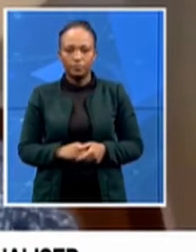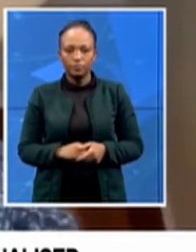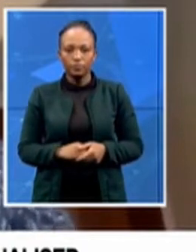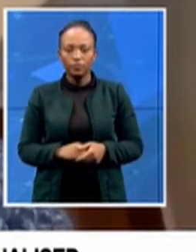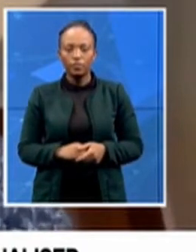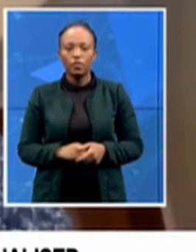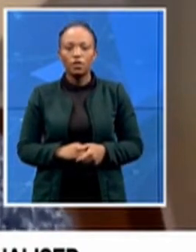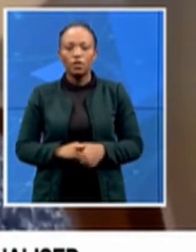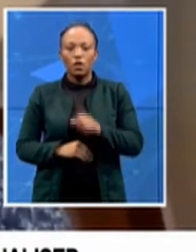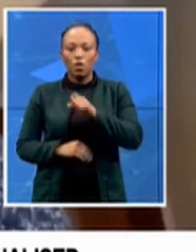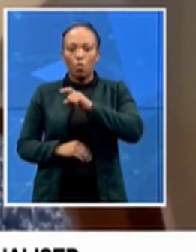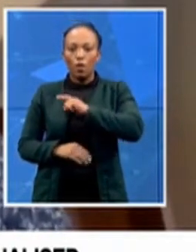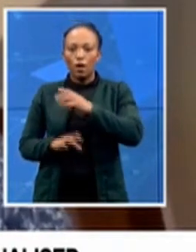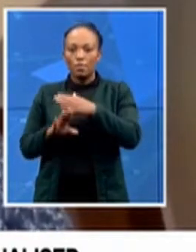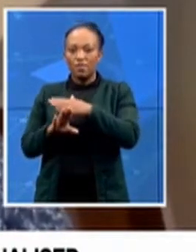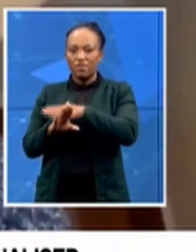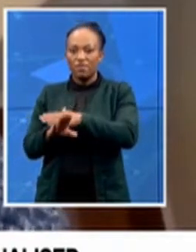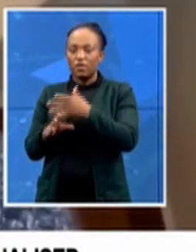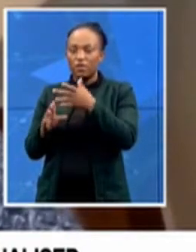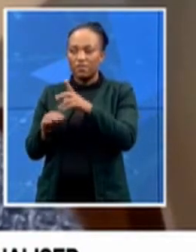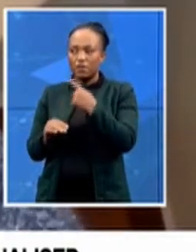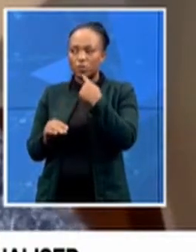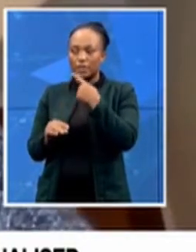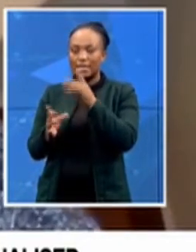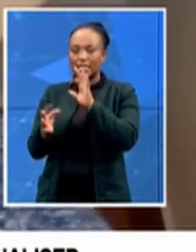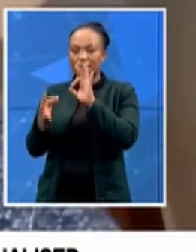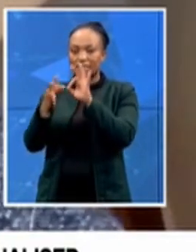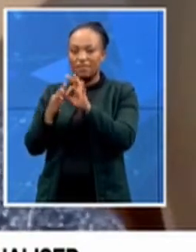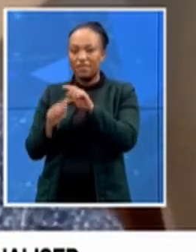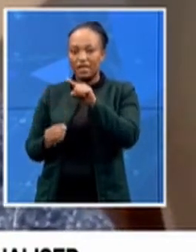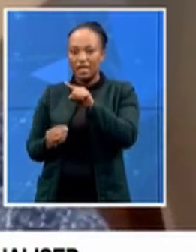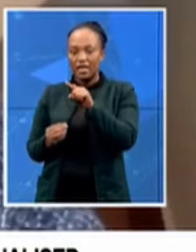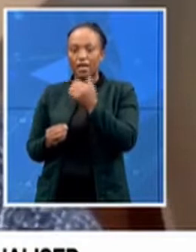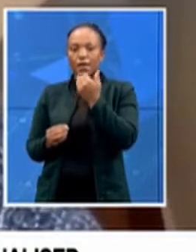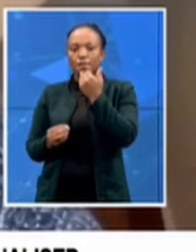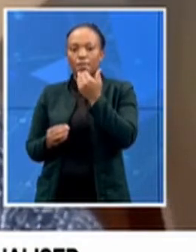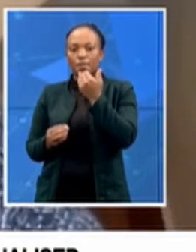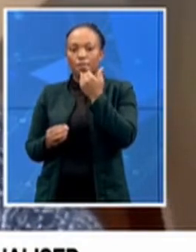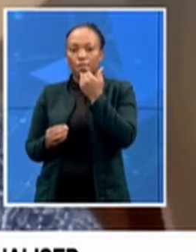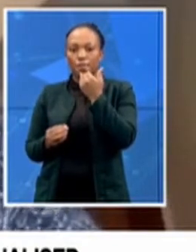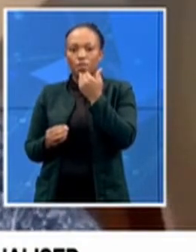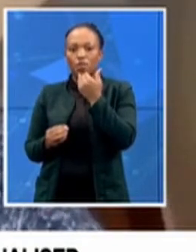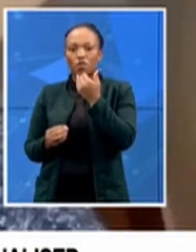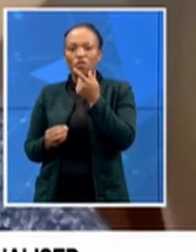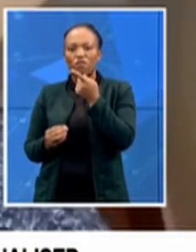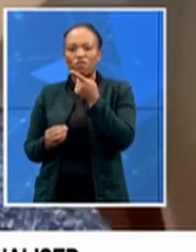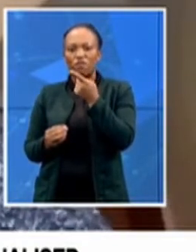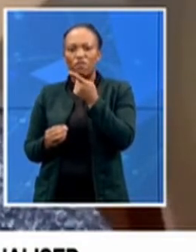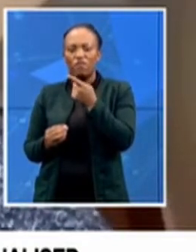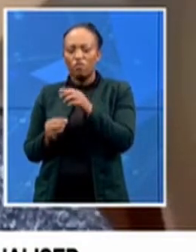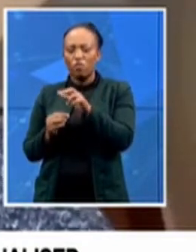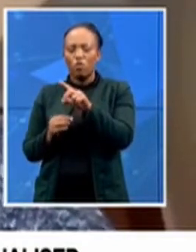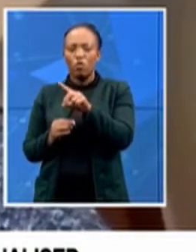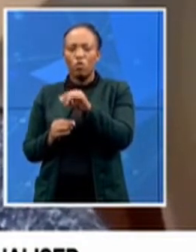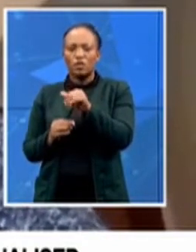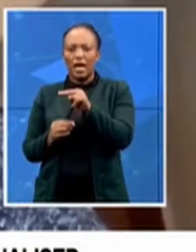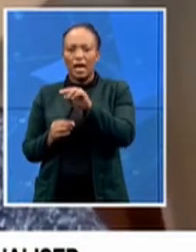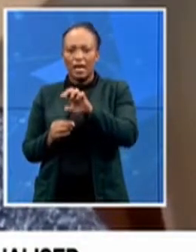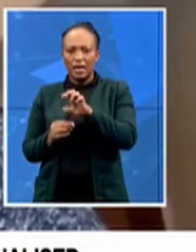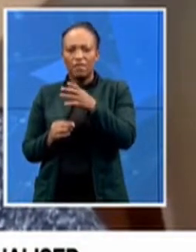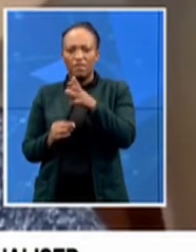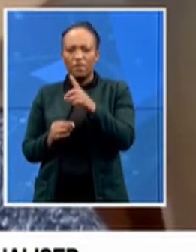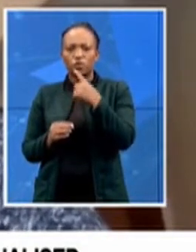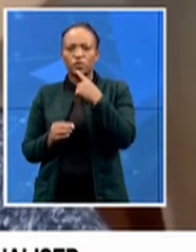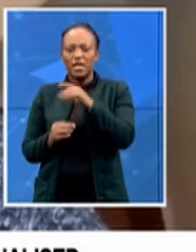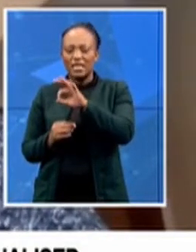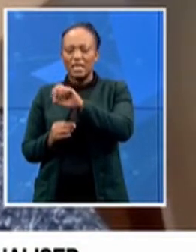specifics requested by Diane. I think, Diane, we covered you in terms of the 3.8, where we're going to be prioritizing, et